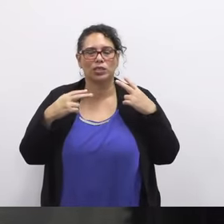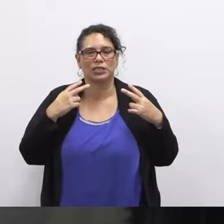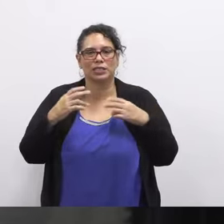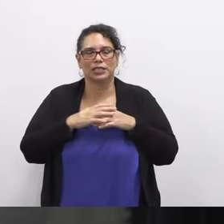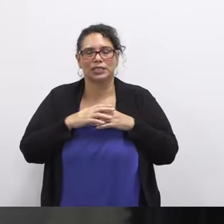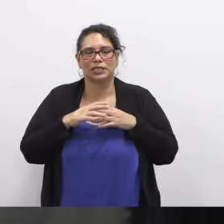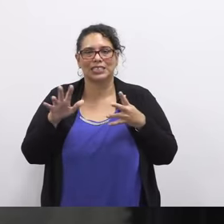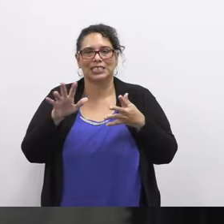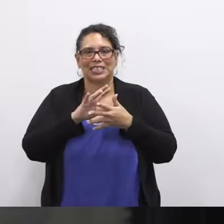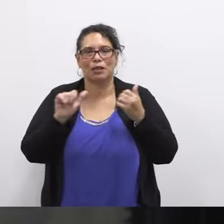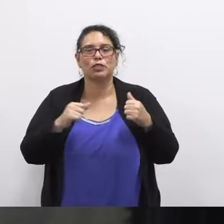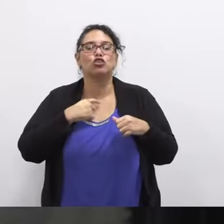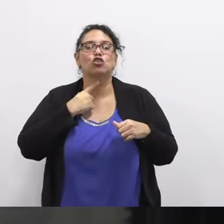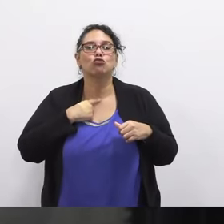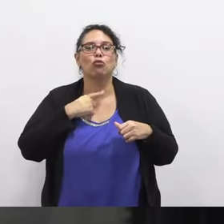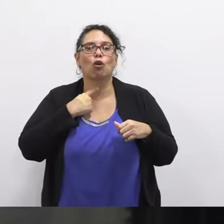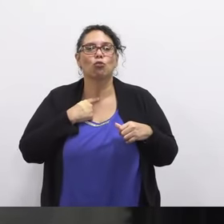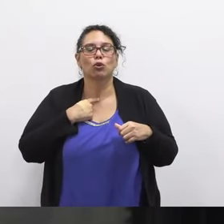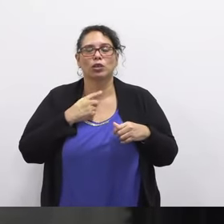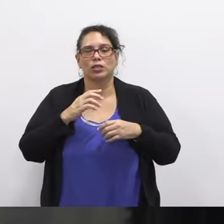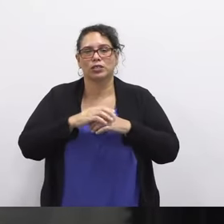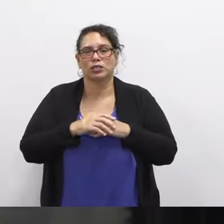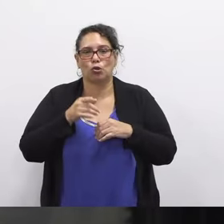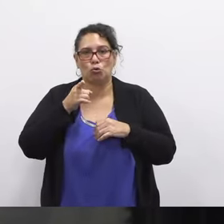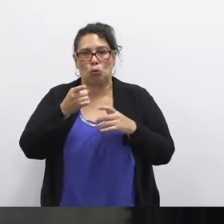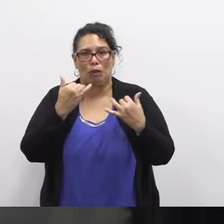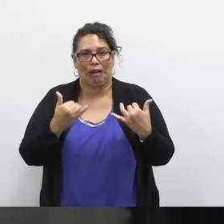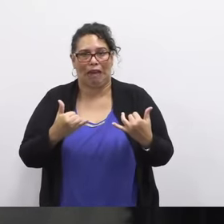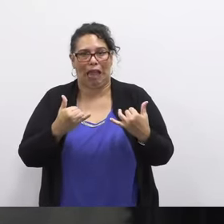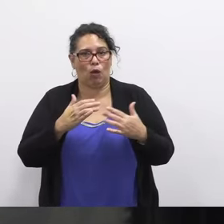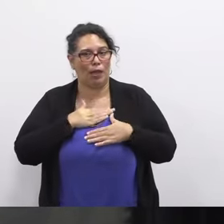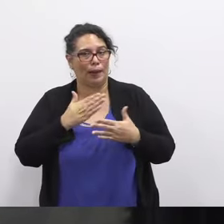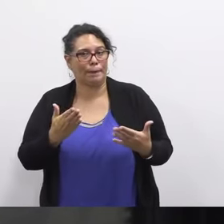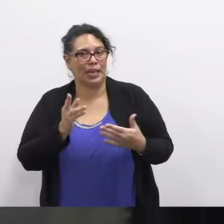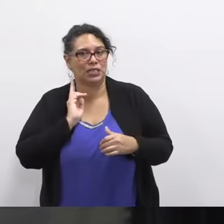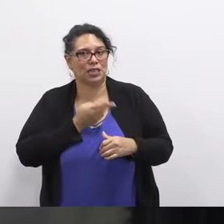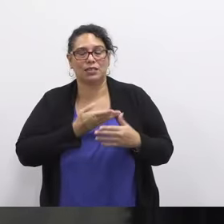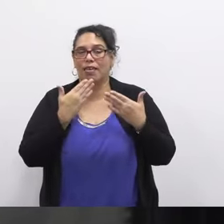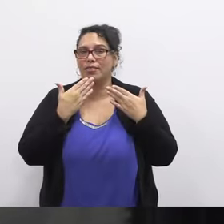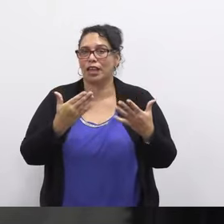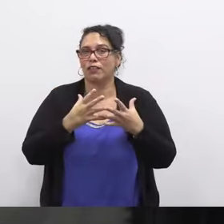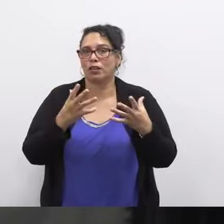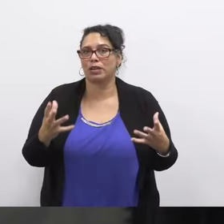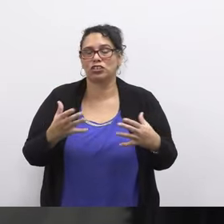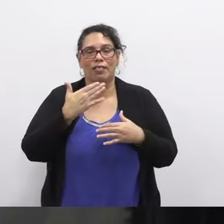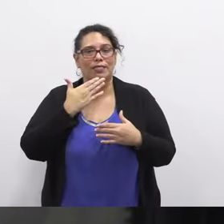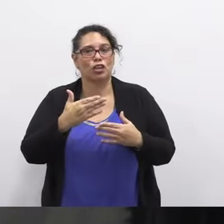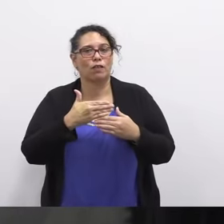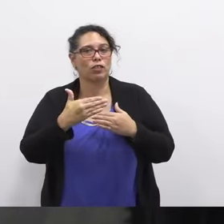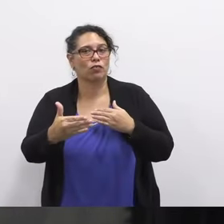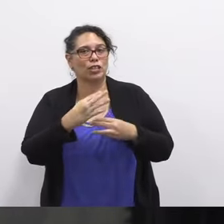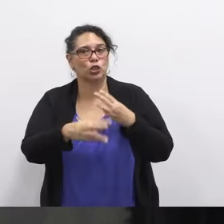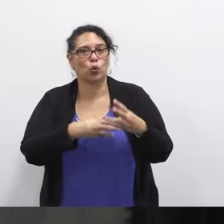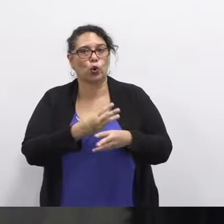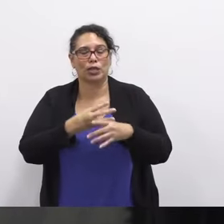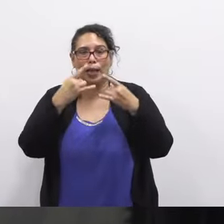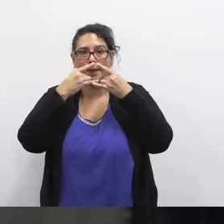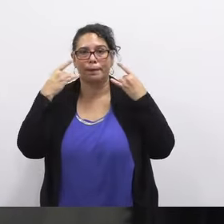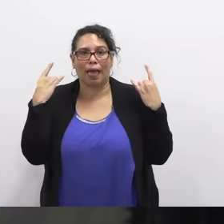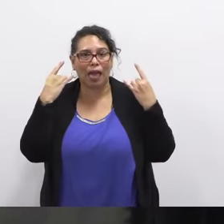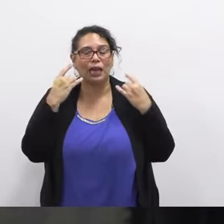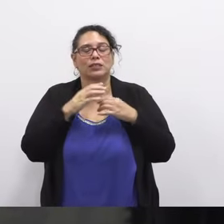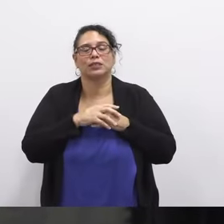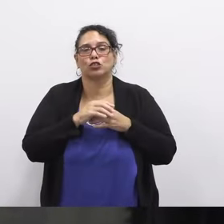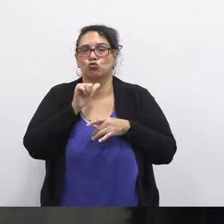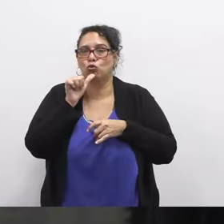irreversible damage to your throat. So the fact that you're now admitting to us, thank you very much, and thank you the rest of the world, that masks, regular masks,